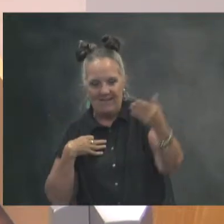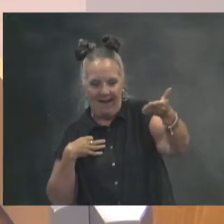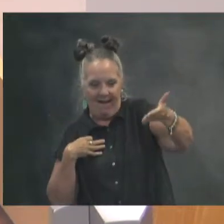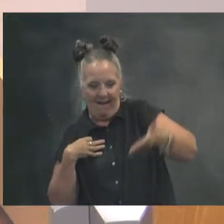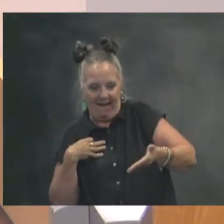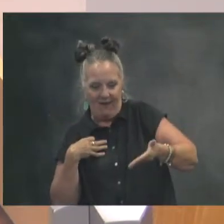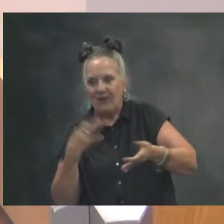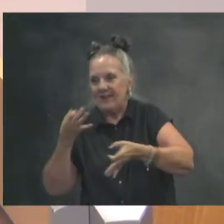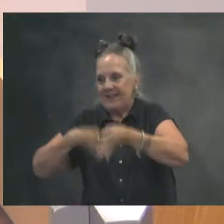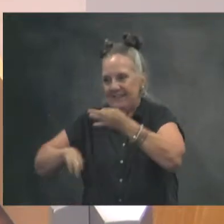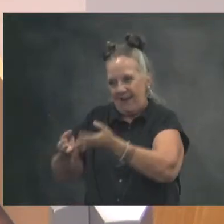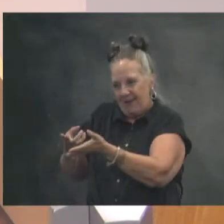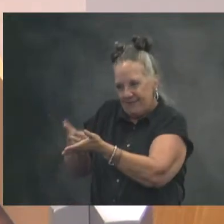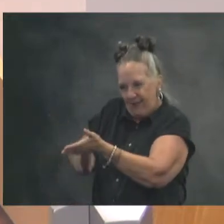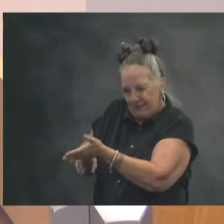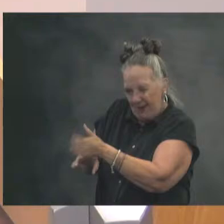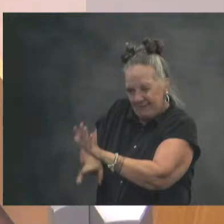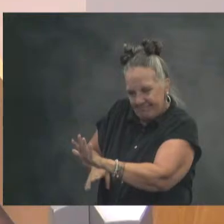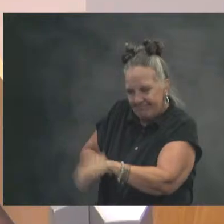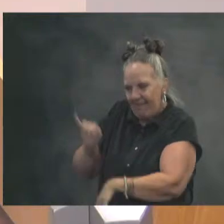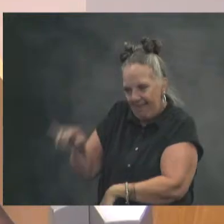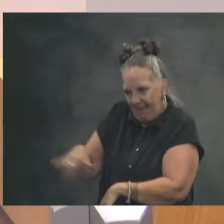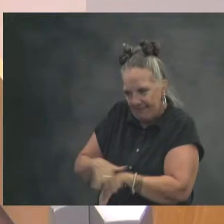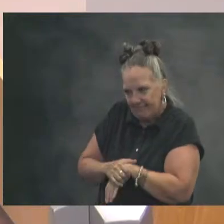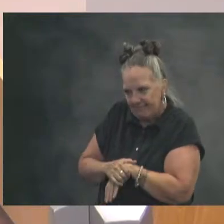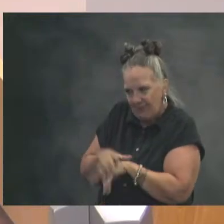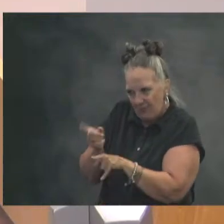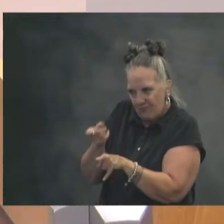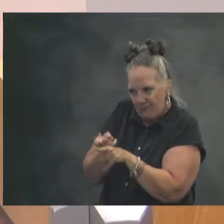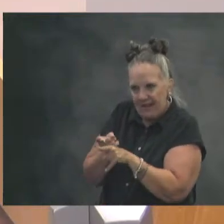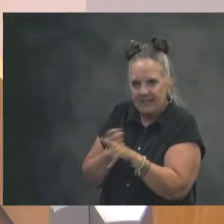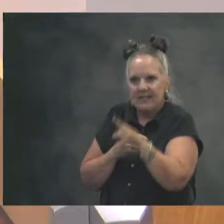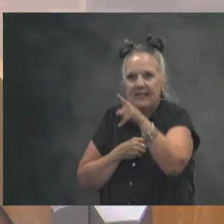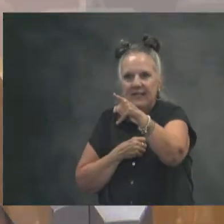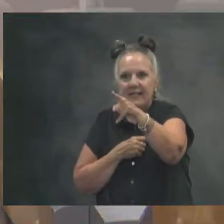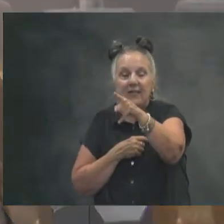than contract those services. Right, right. And we should hire